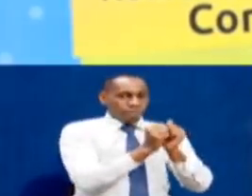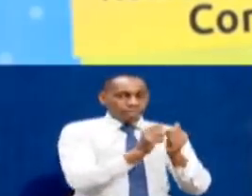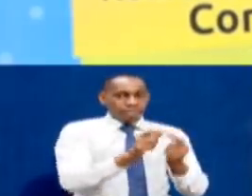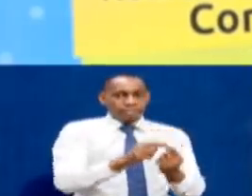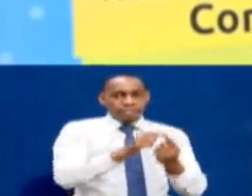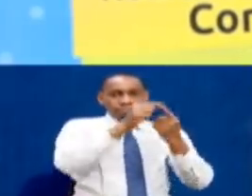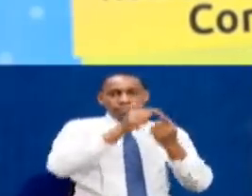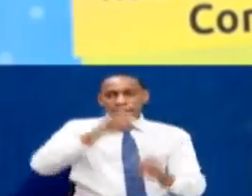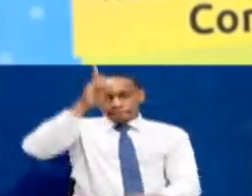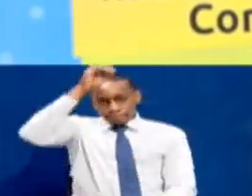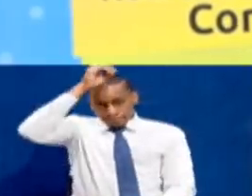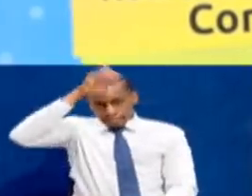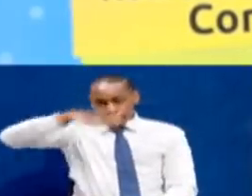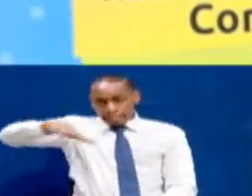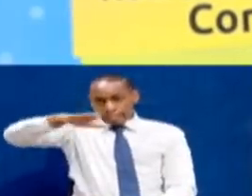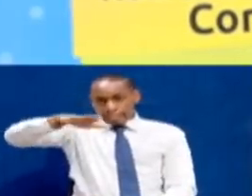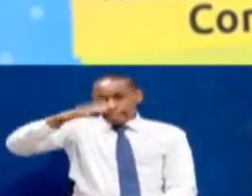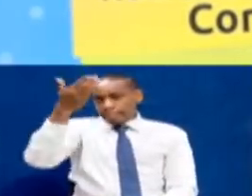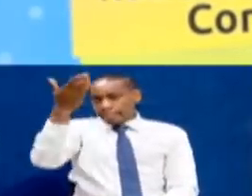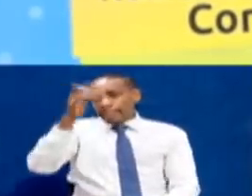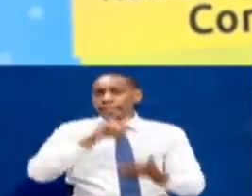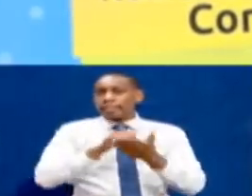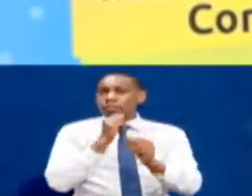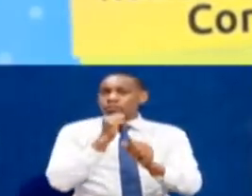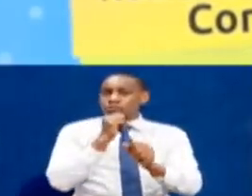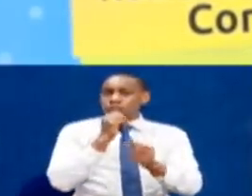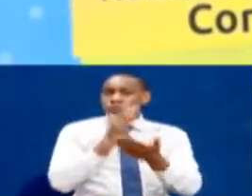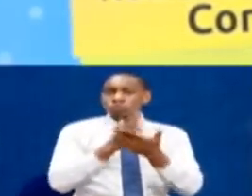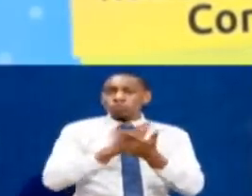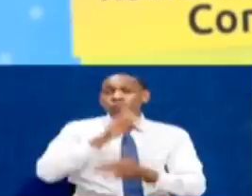particularly upcountry in the rural areas, who have taken